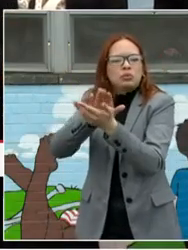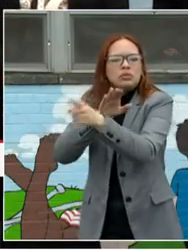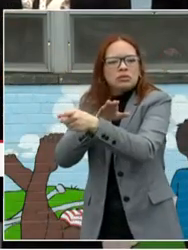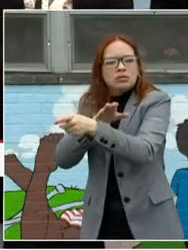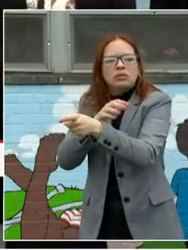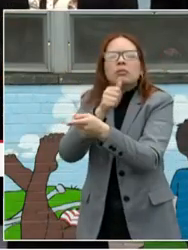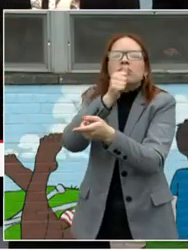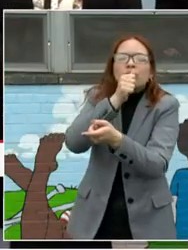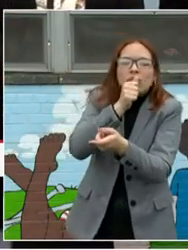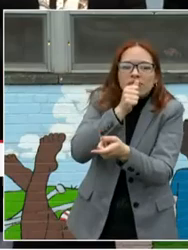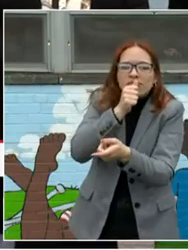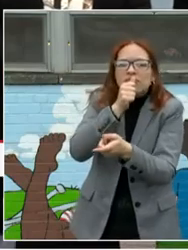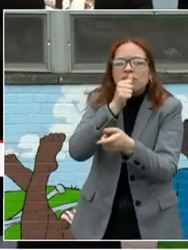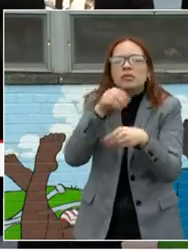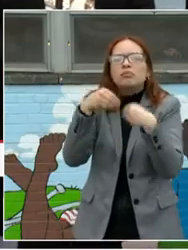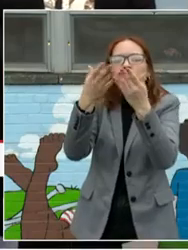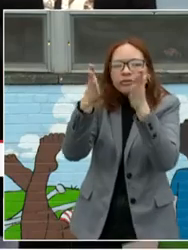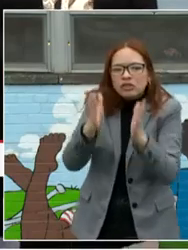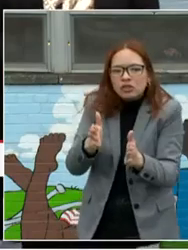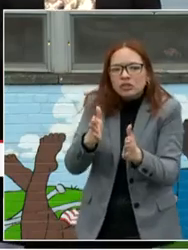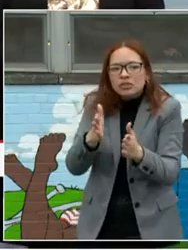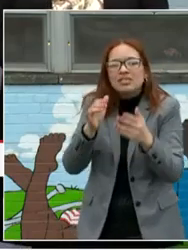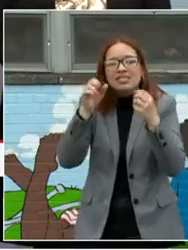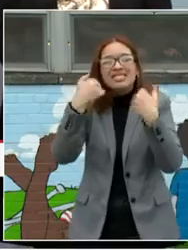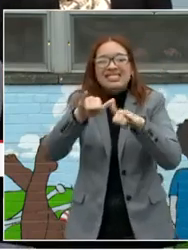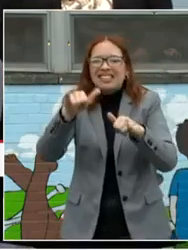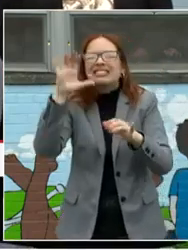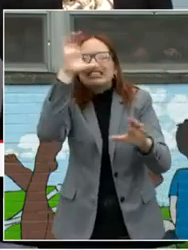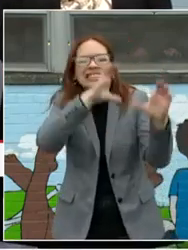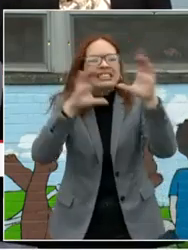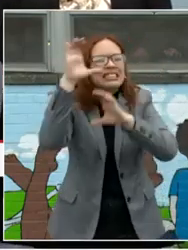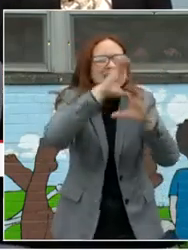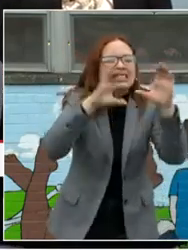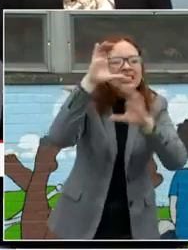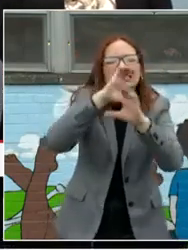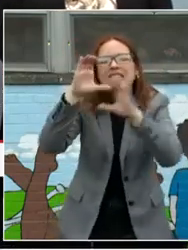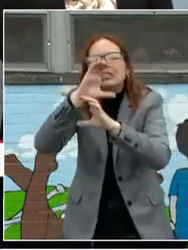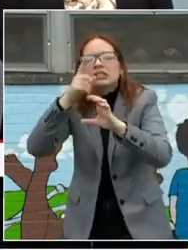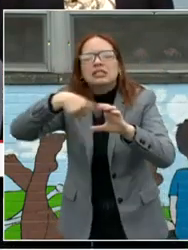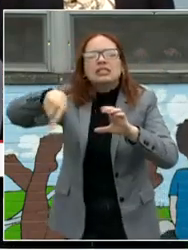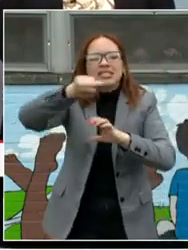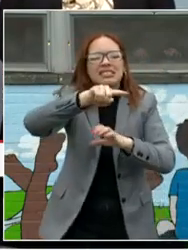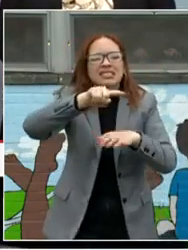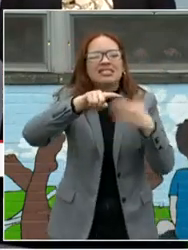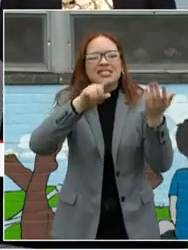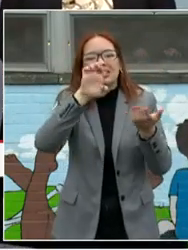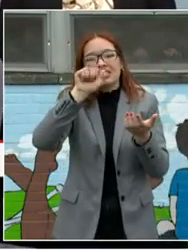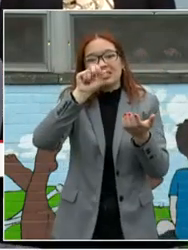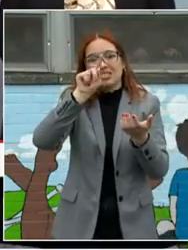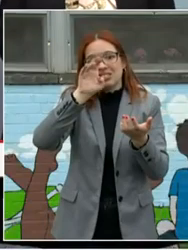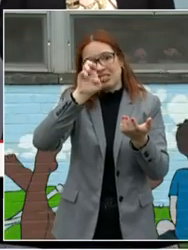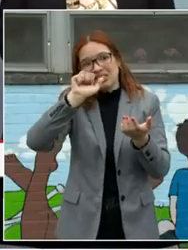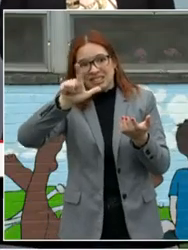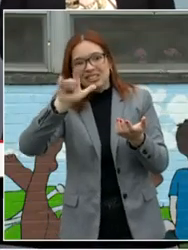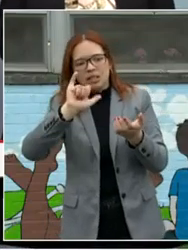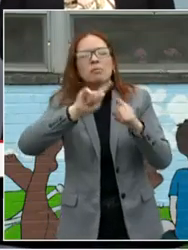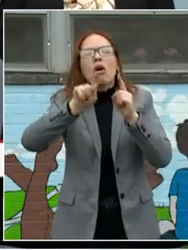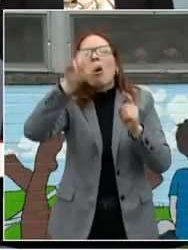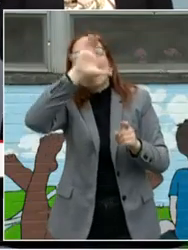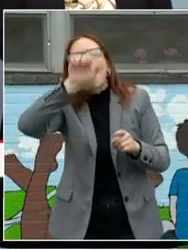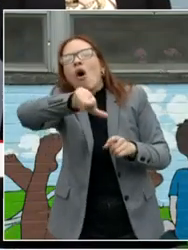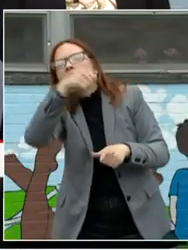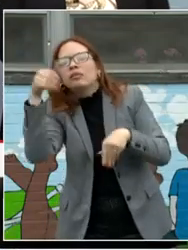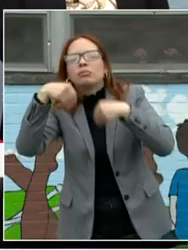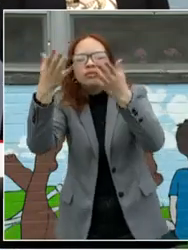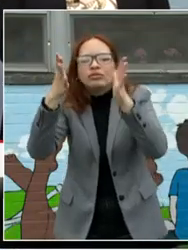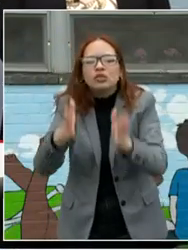come run them. We're still looking for some. I'll tell the Easter Seals. We're looking for great providers for some of those buildings. We opened the Stevens School